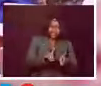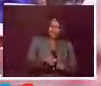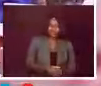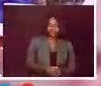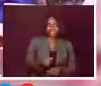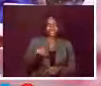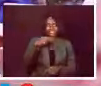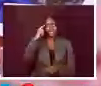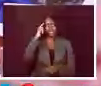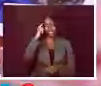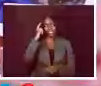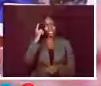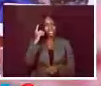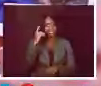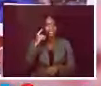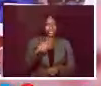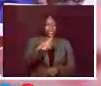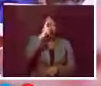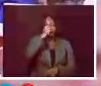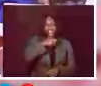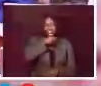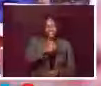think government assurance.